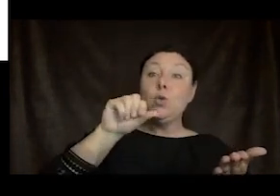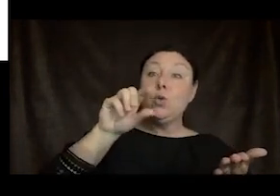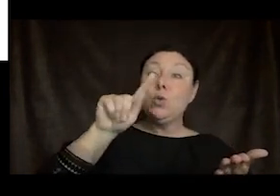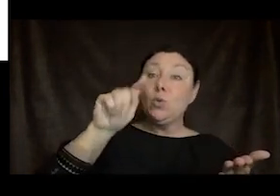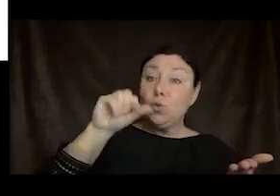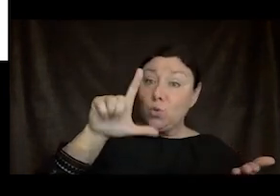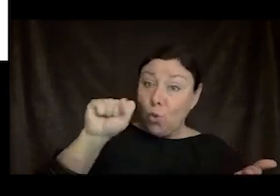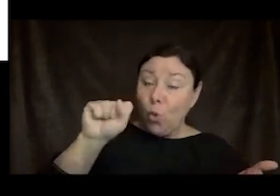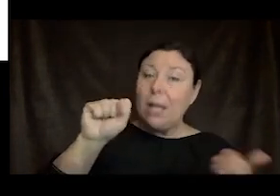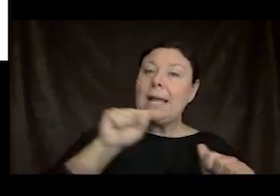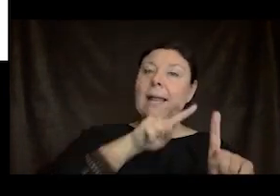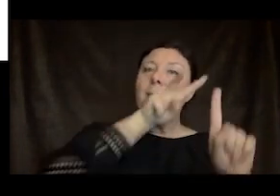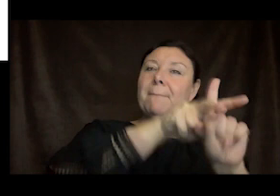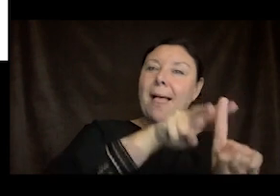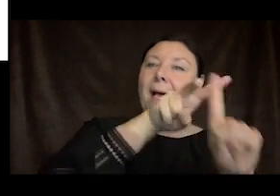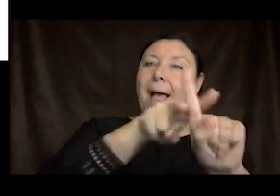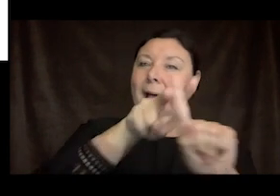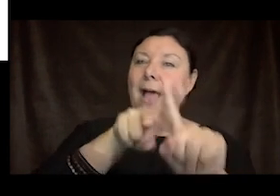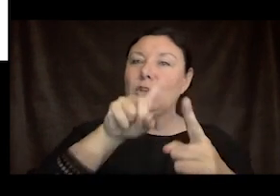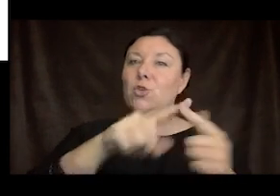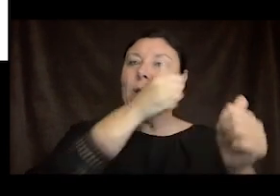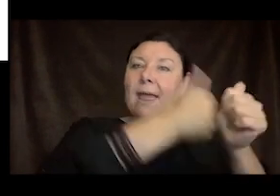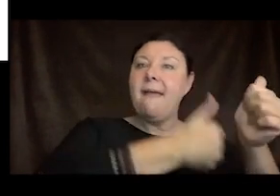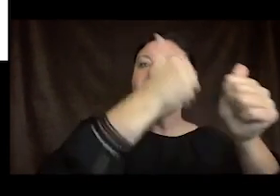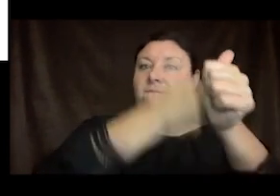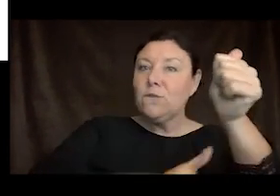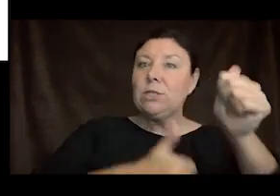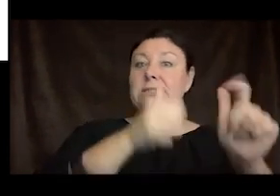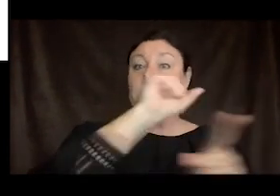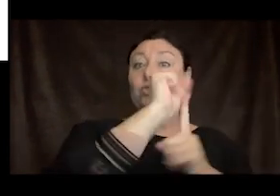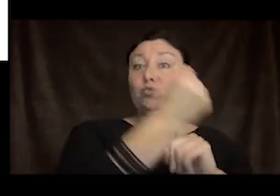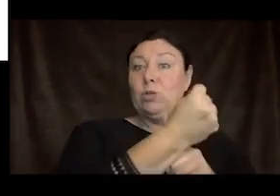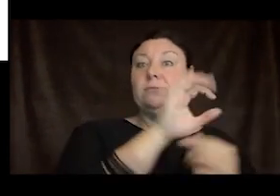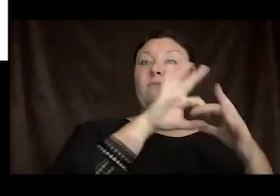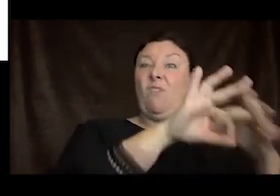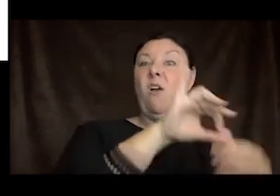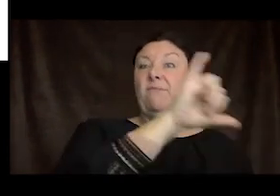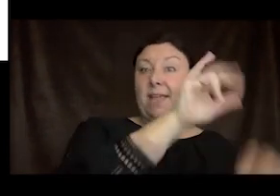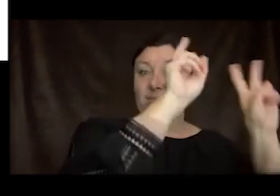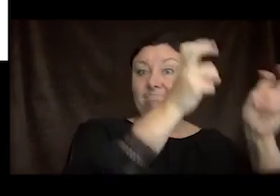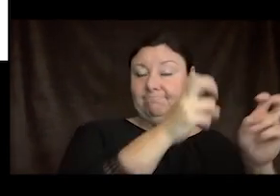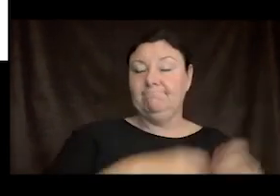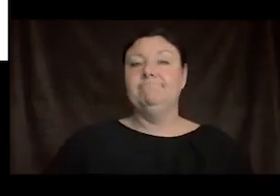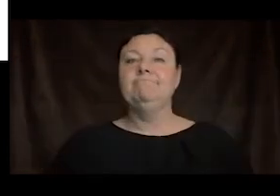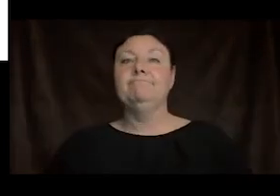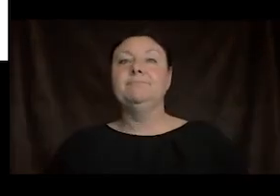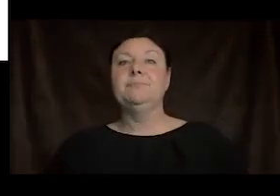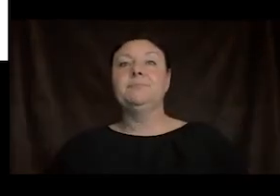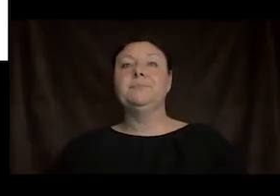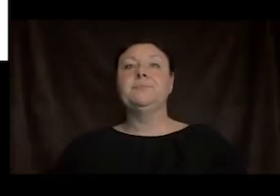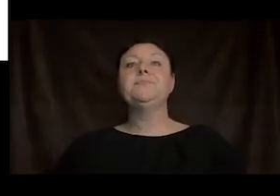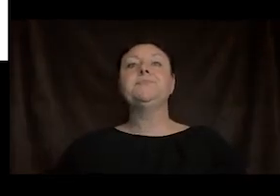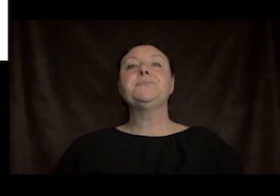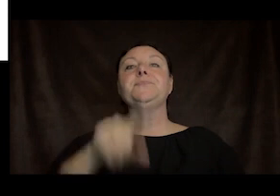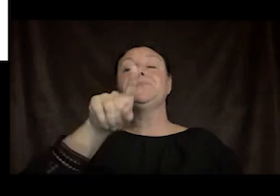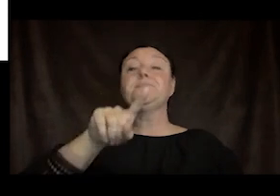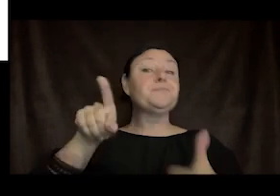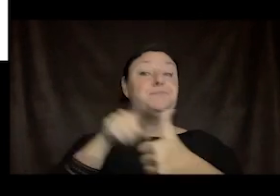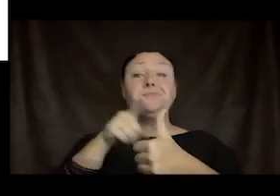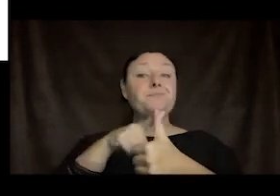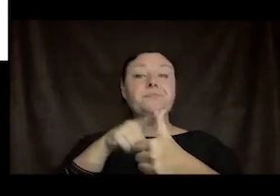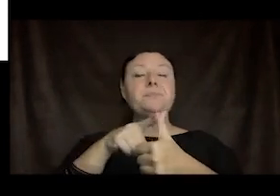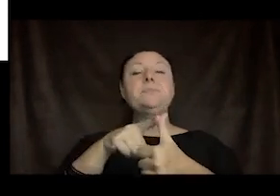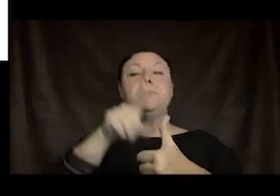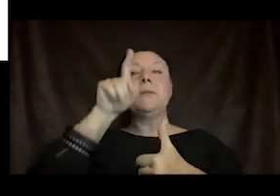what they may be. So let's talk about the steps. The first step involves really defining race and